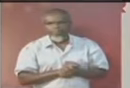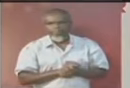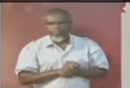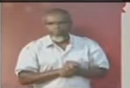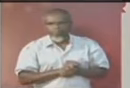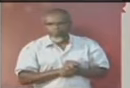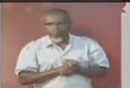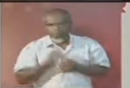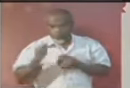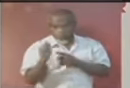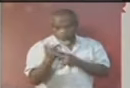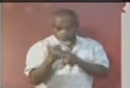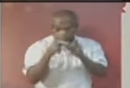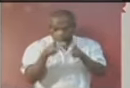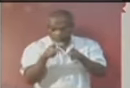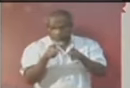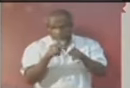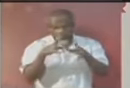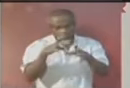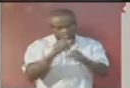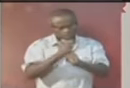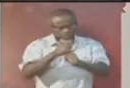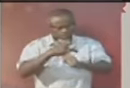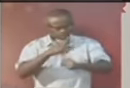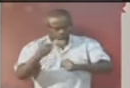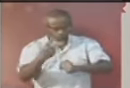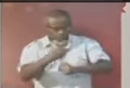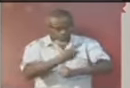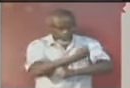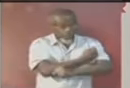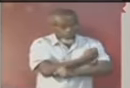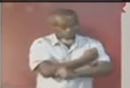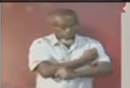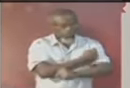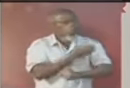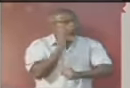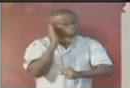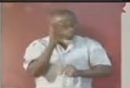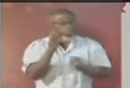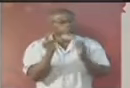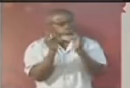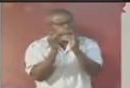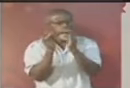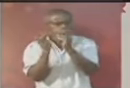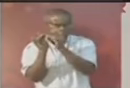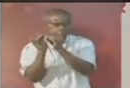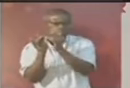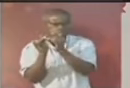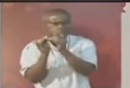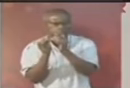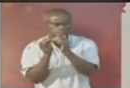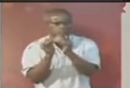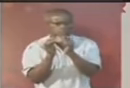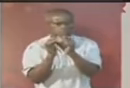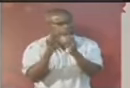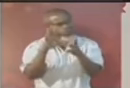people who would have had their first dose will be contacted either way, and they will get their second dose with the AstraZeneca vaccine.